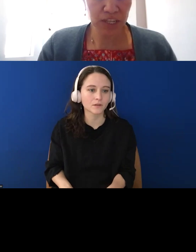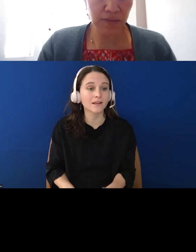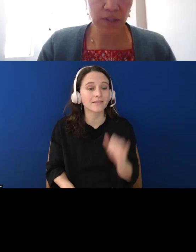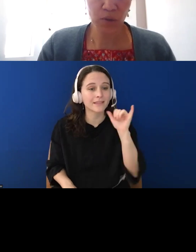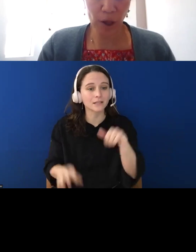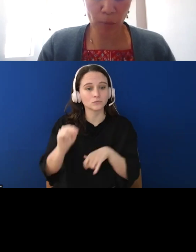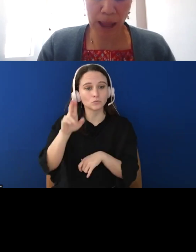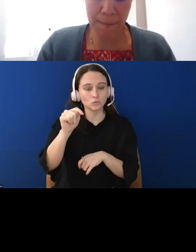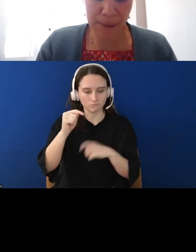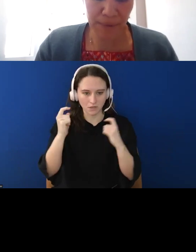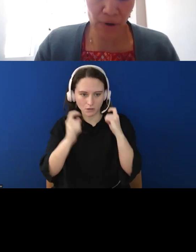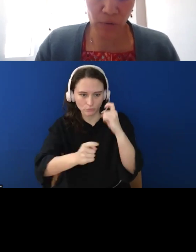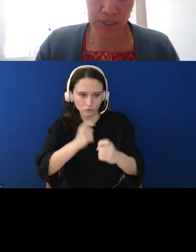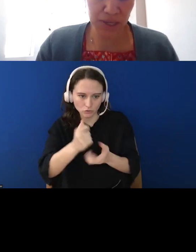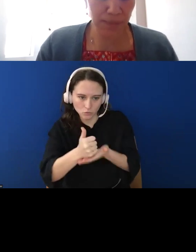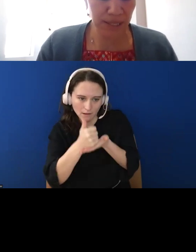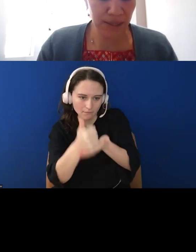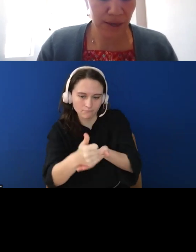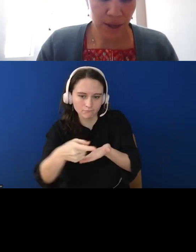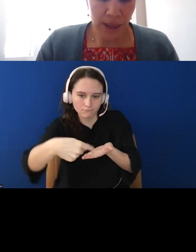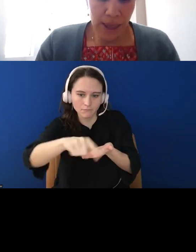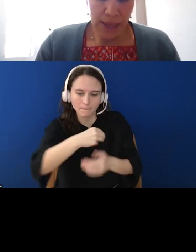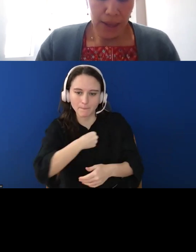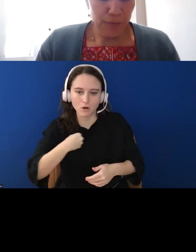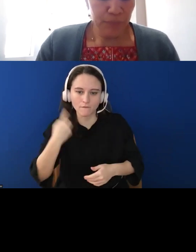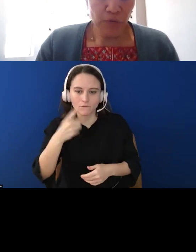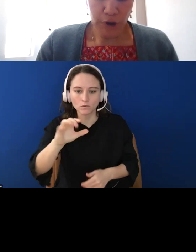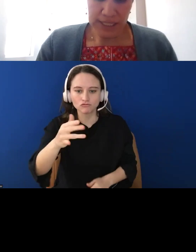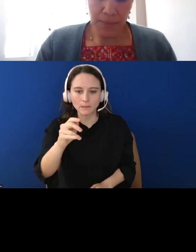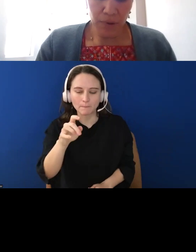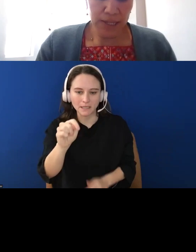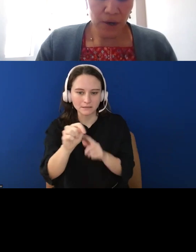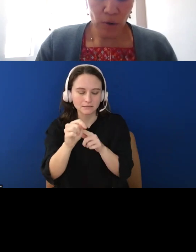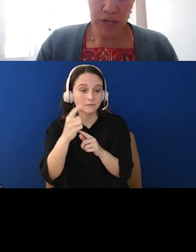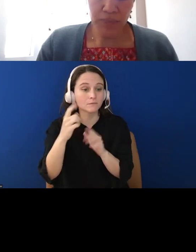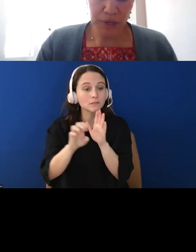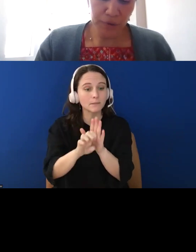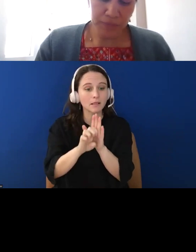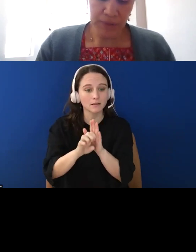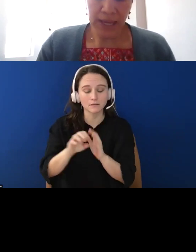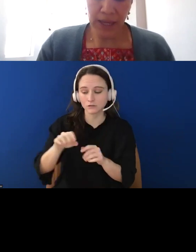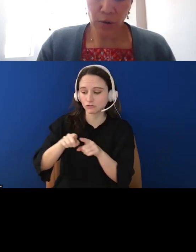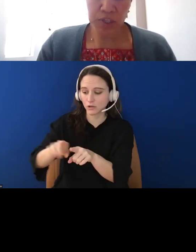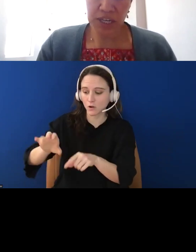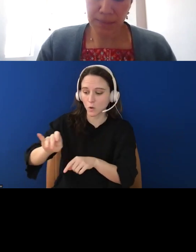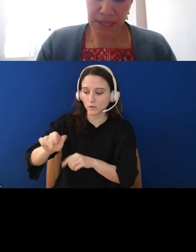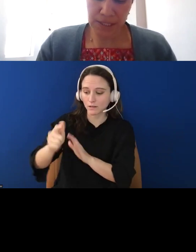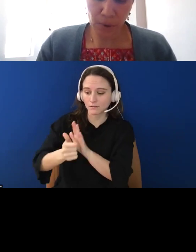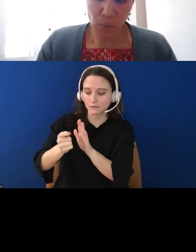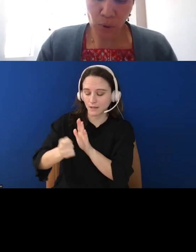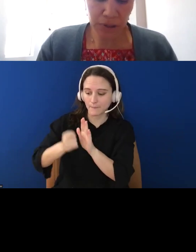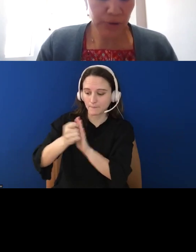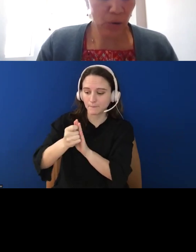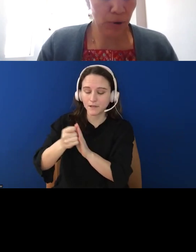that was given to help a member of a chinamit. For example, in the colonial period, head of